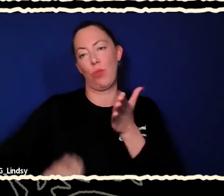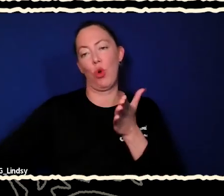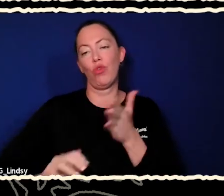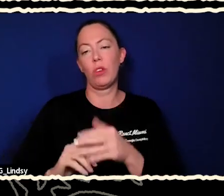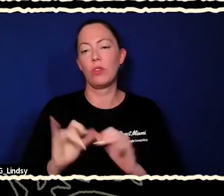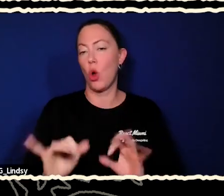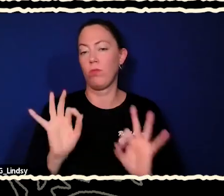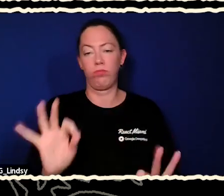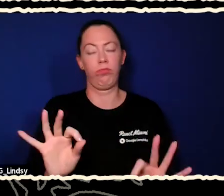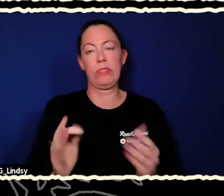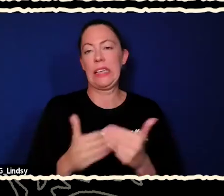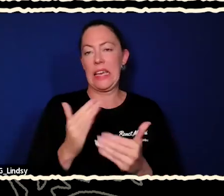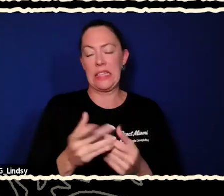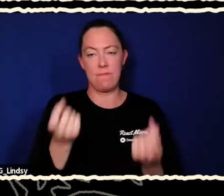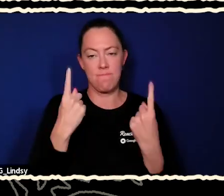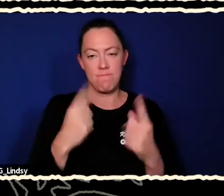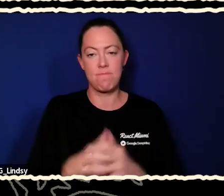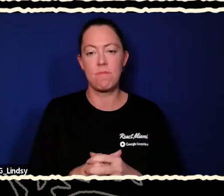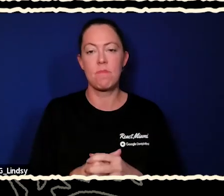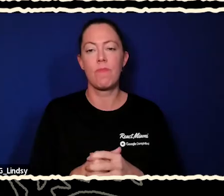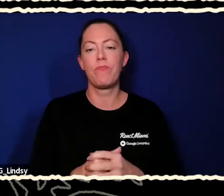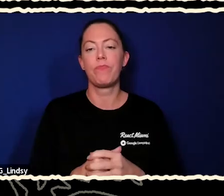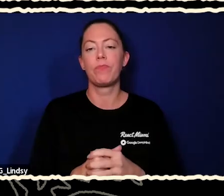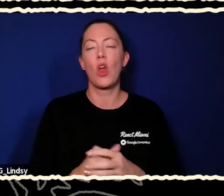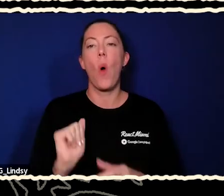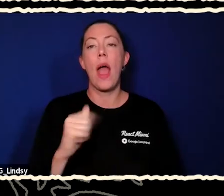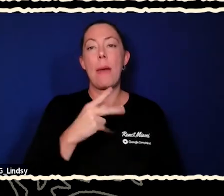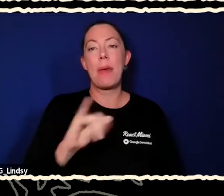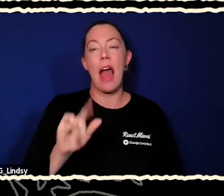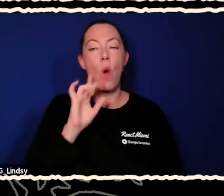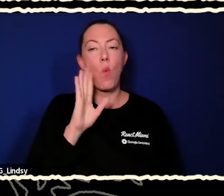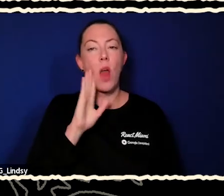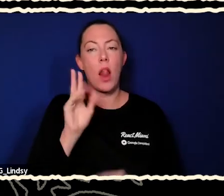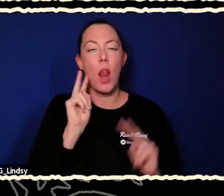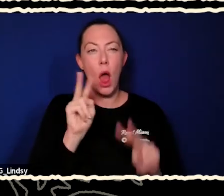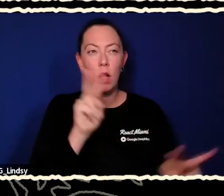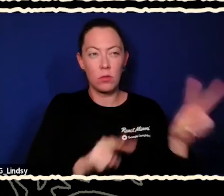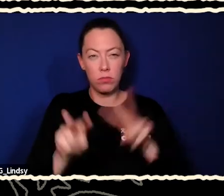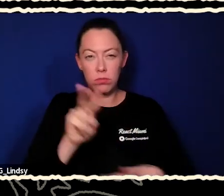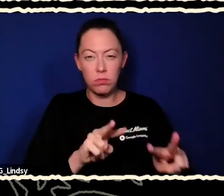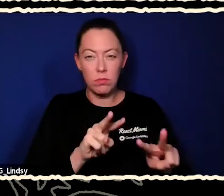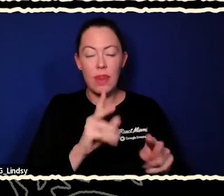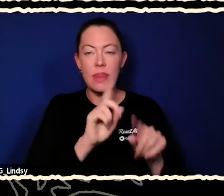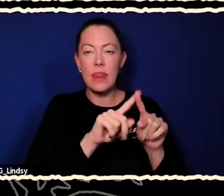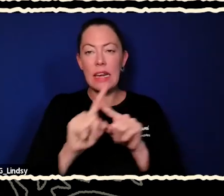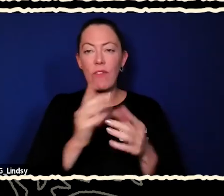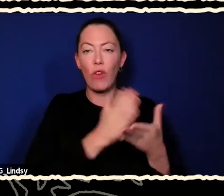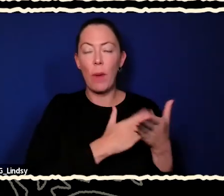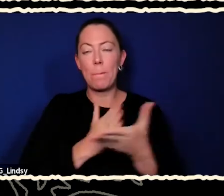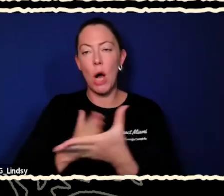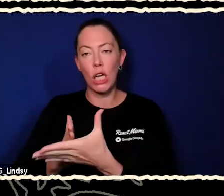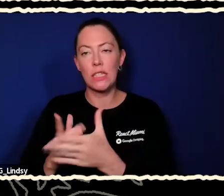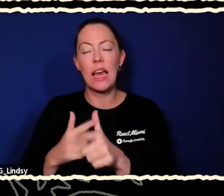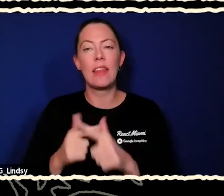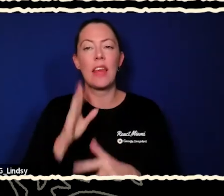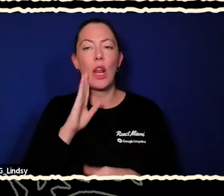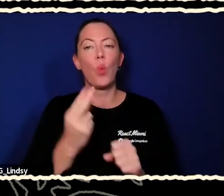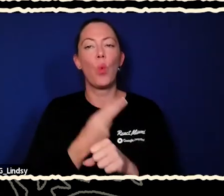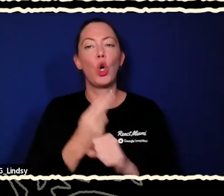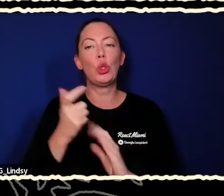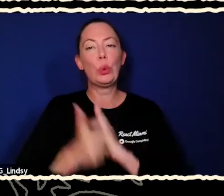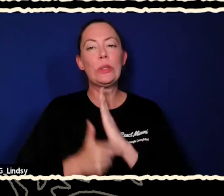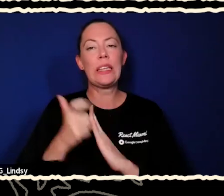So HeyAPI will parse this, and then it will use default plugins